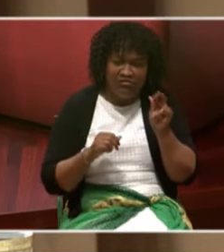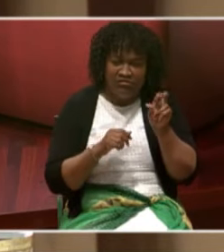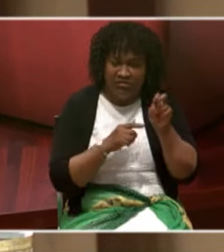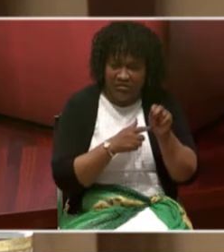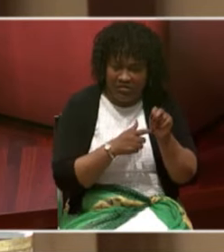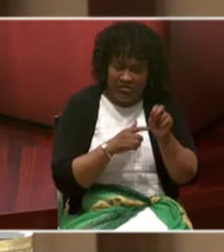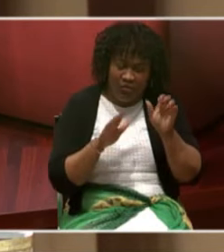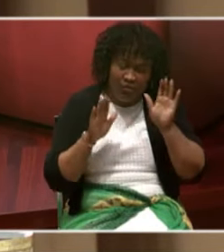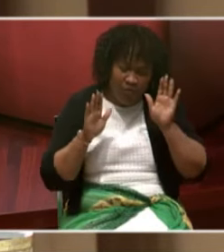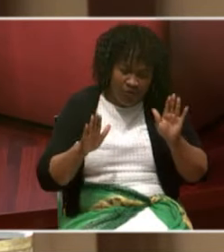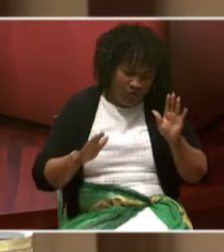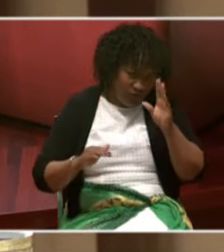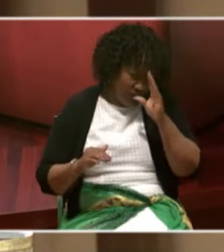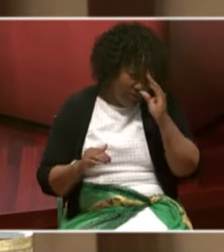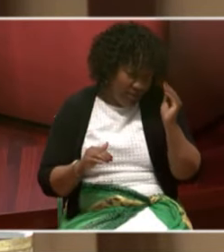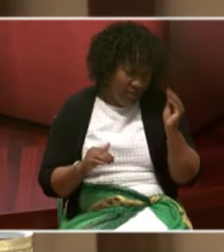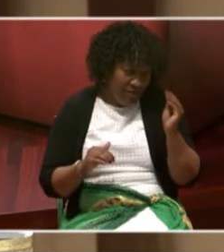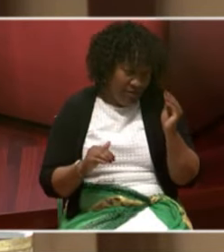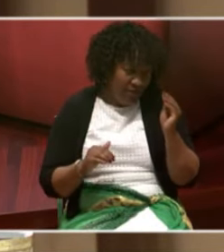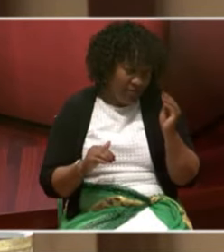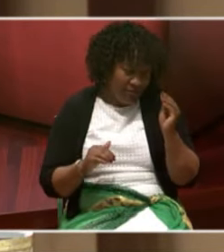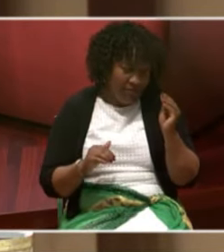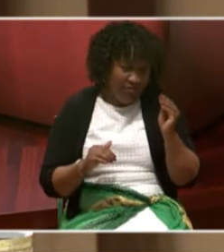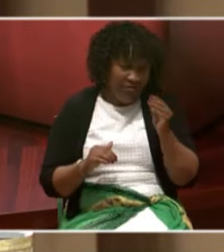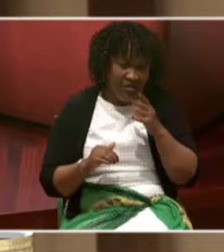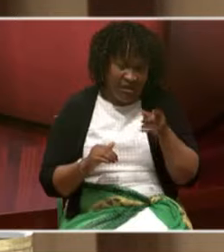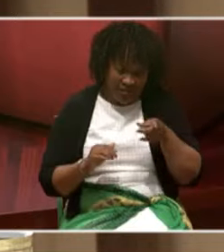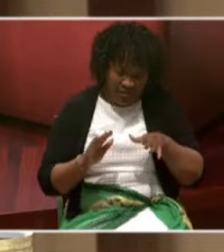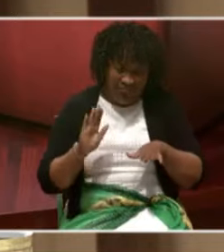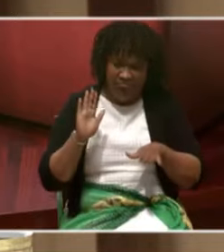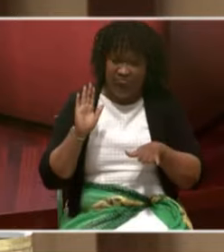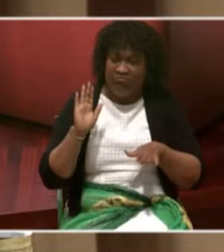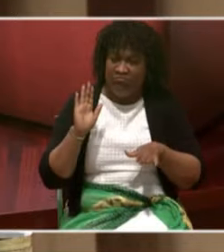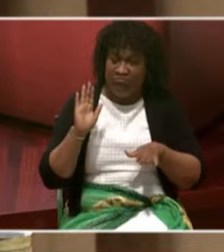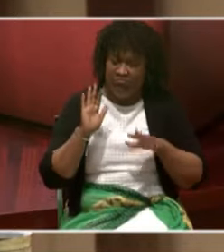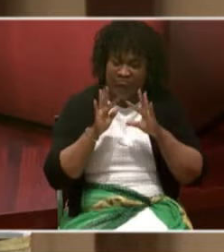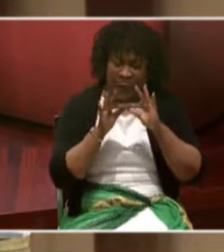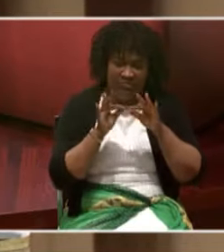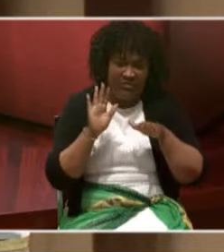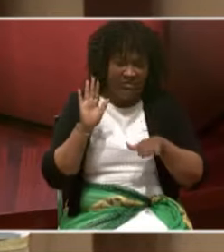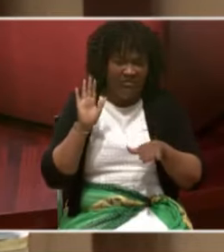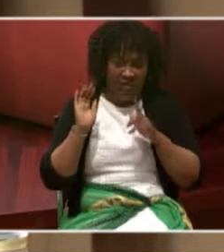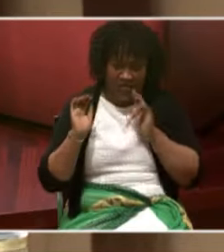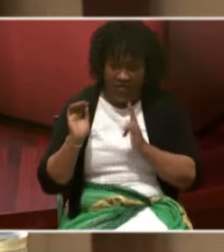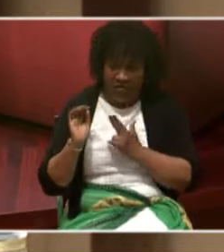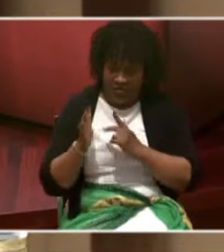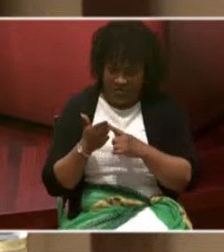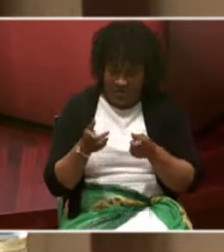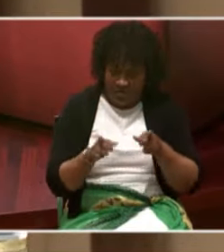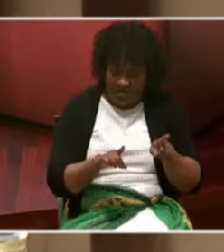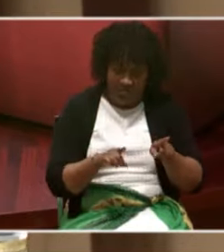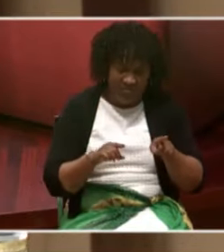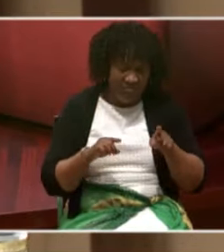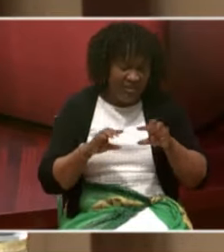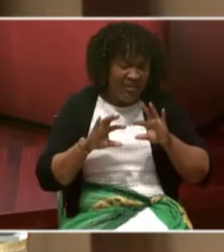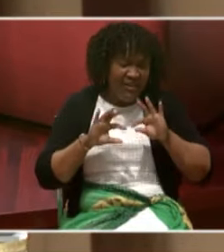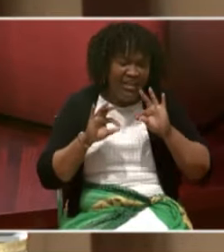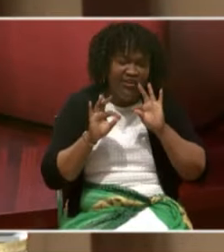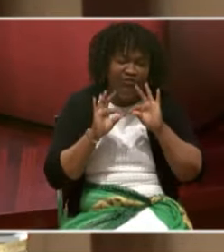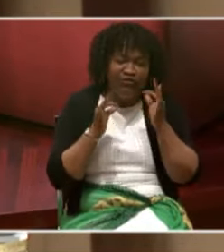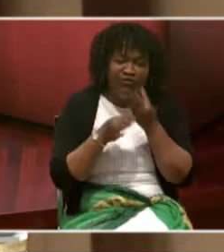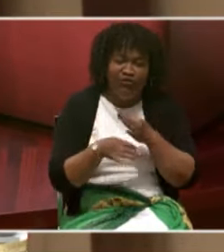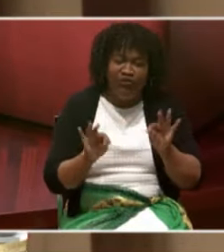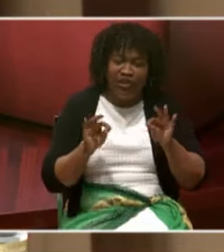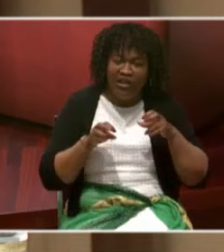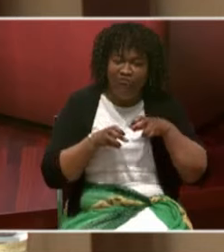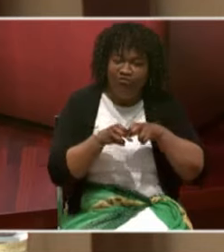How do you love your country after what happened to you? How do I? Yeah.